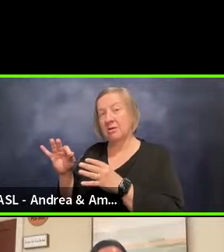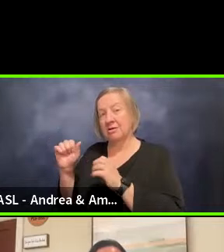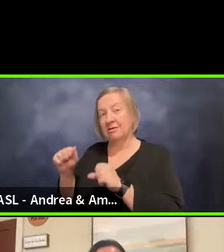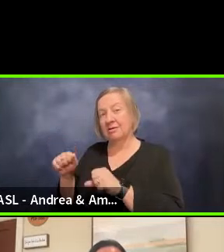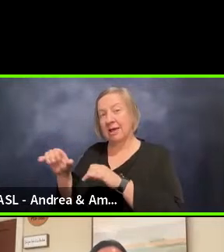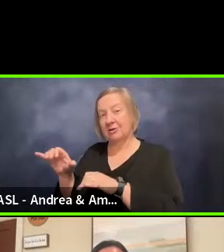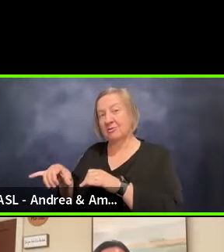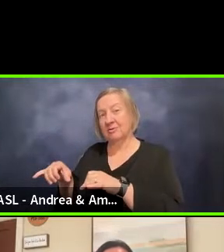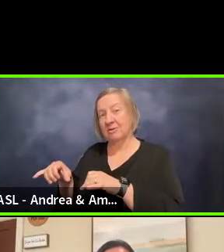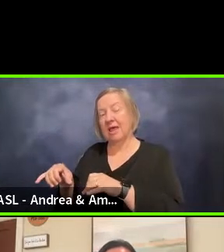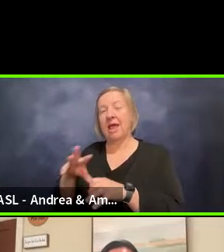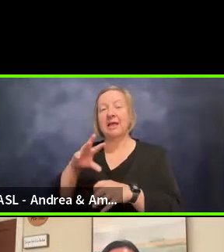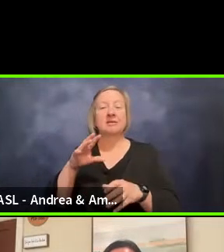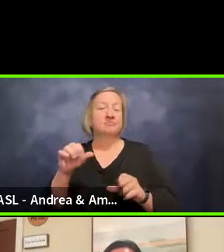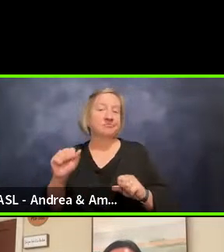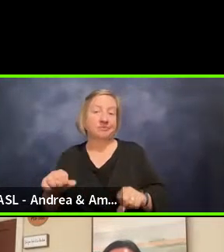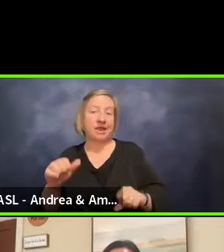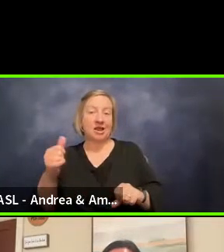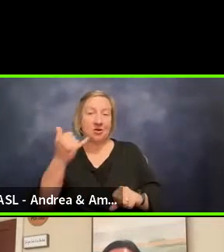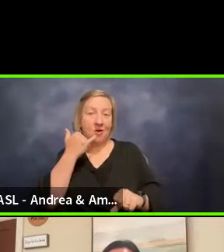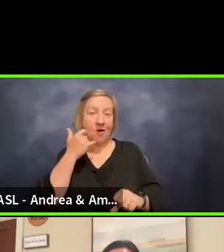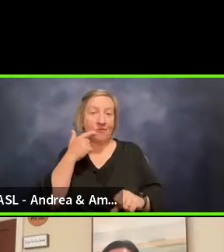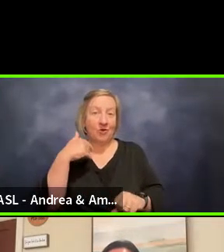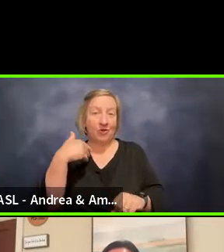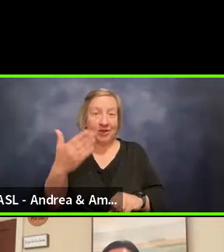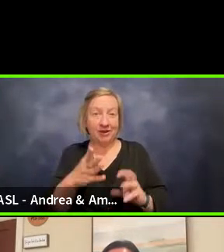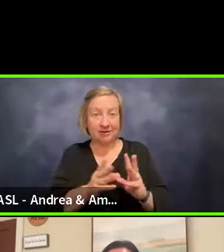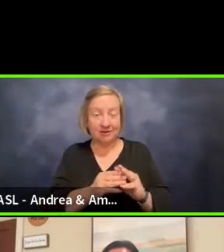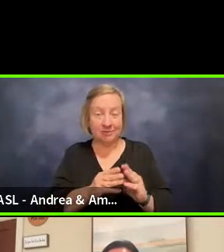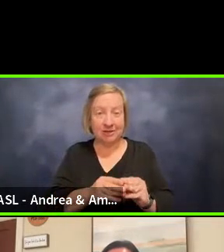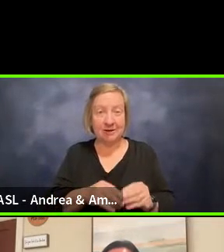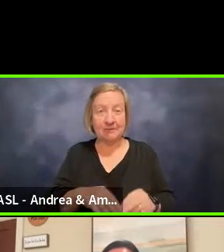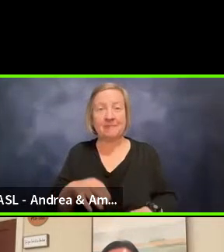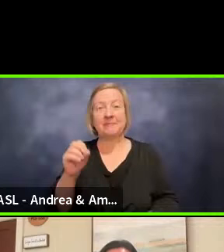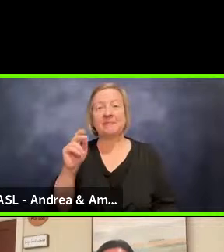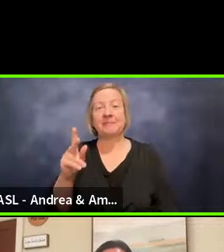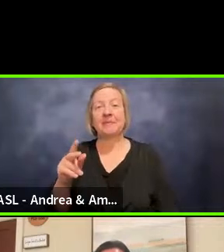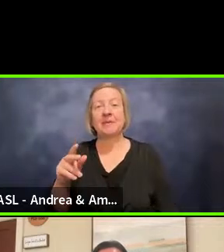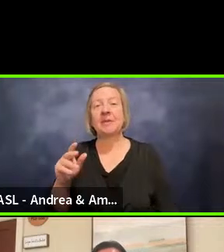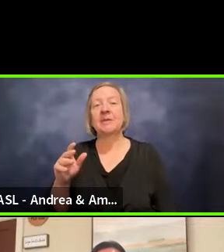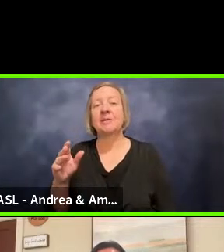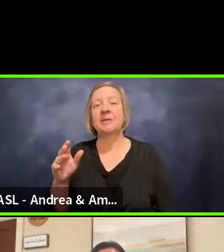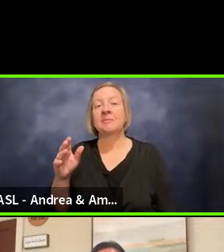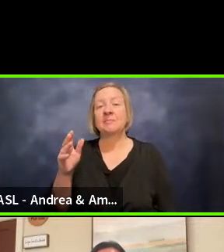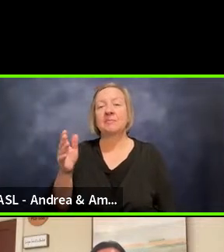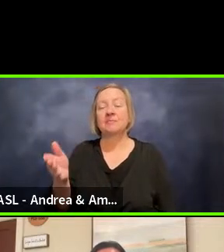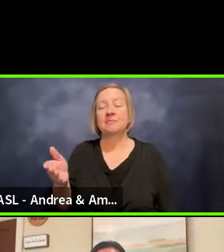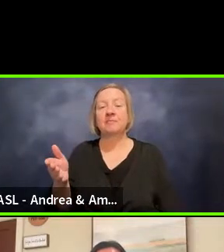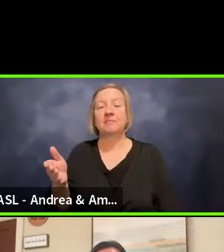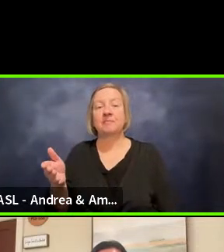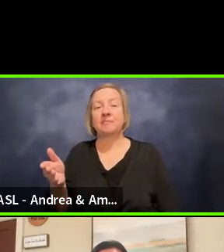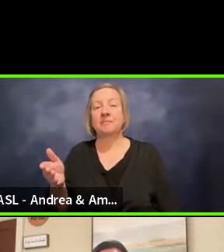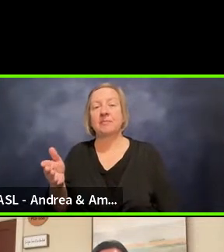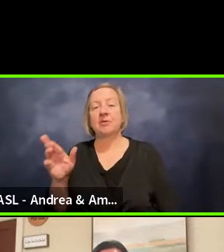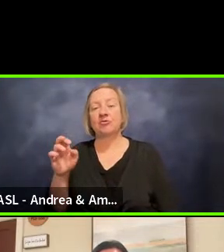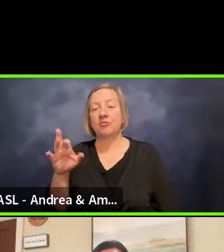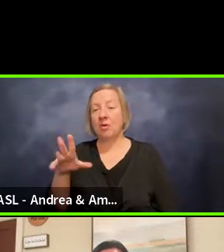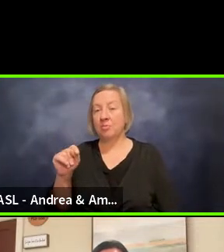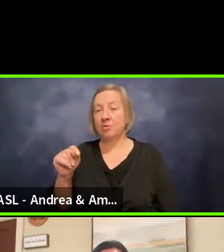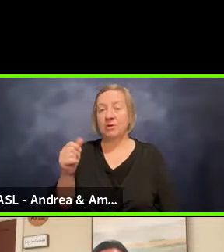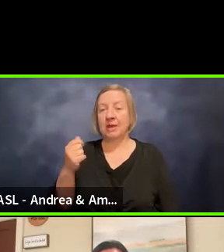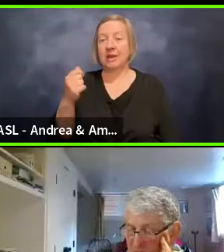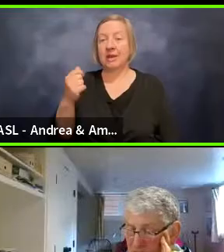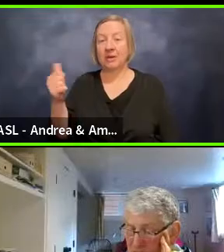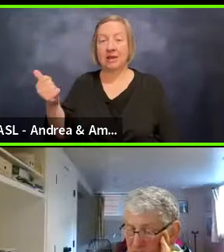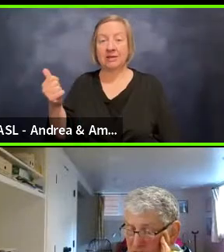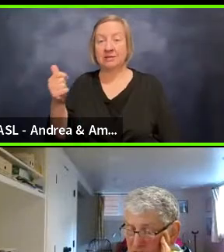that, including calling in for our next meeting. Okay, all right. So, Robert, is there anyone